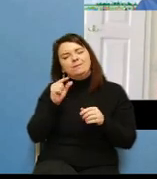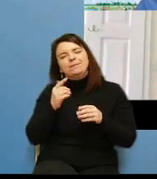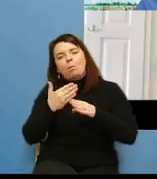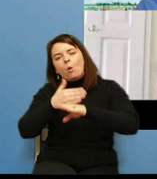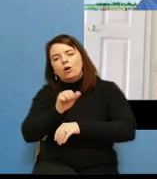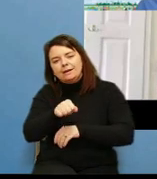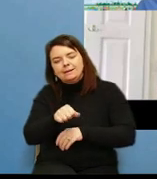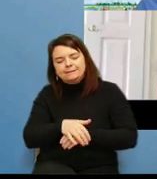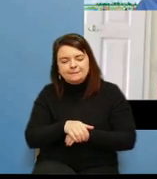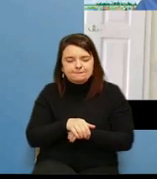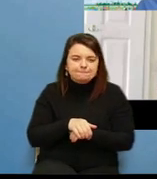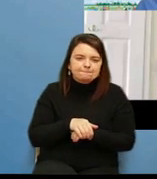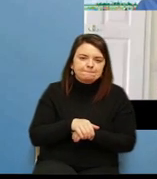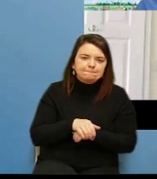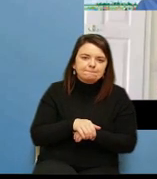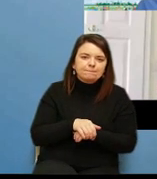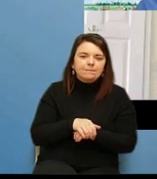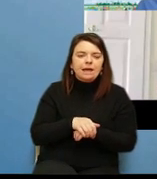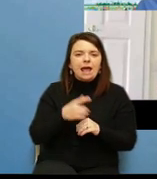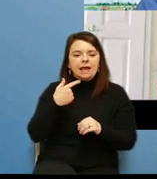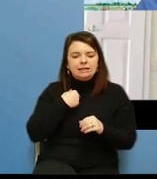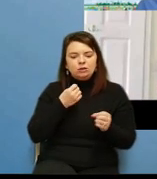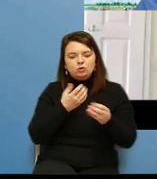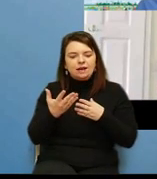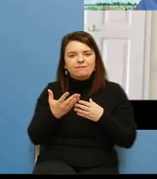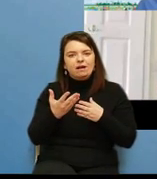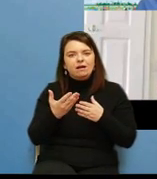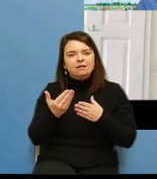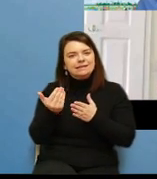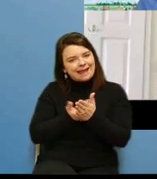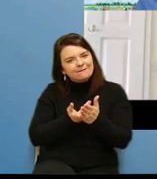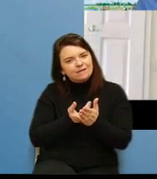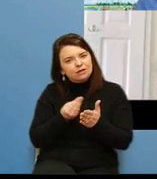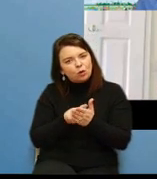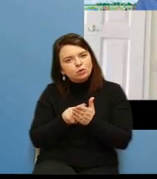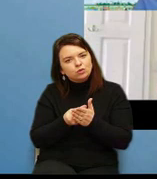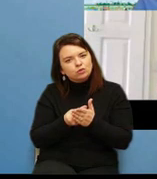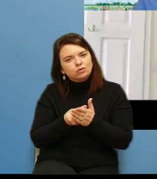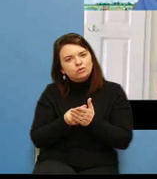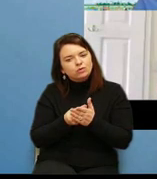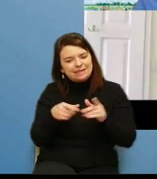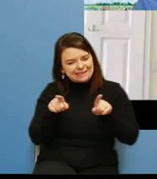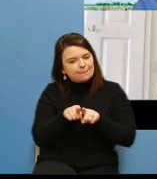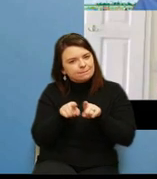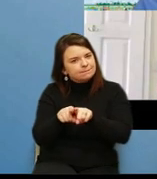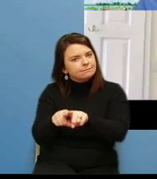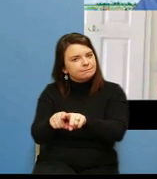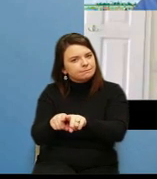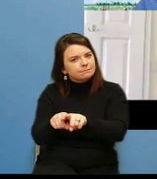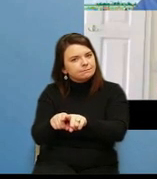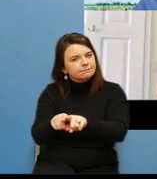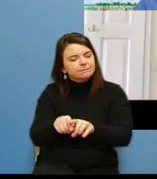do. Well, apart from the lot of work involved in doing it, and delivering high cost savings at the same time,